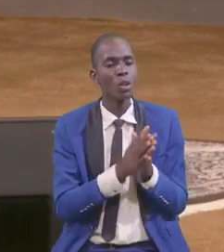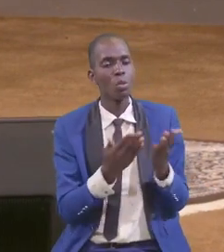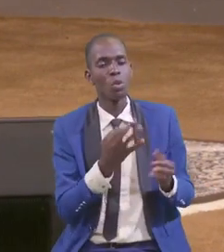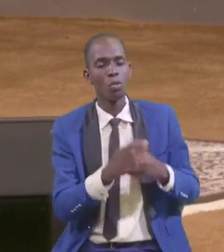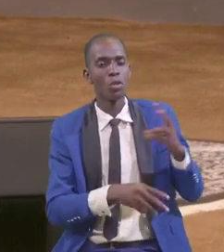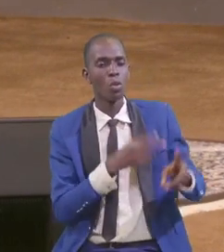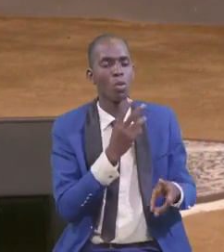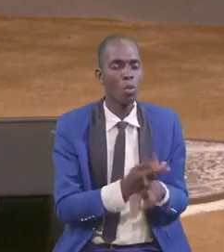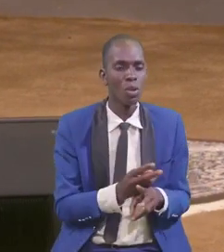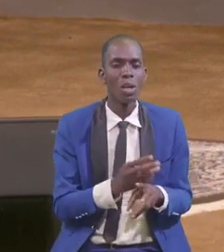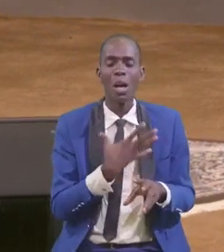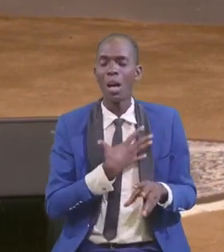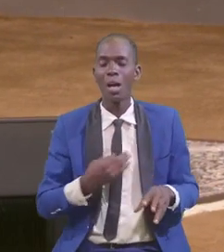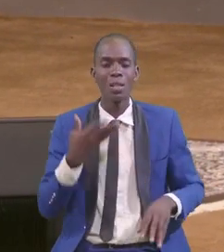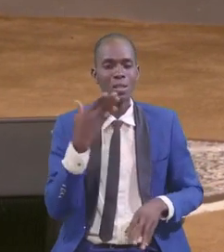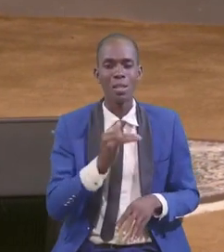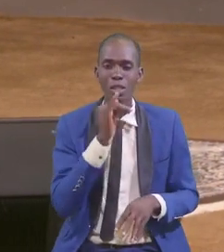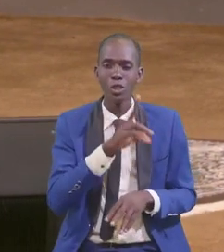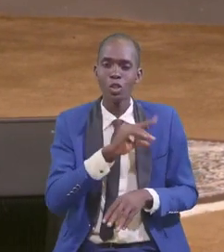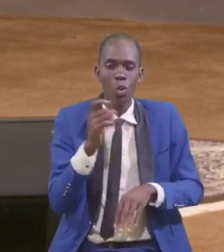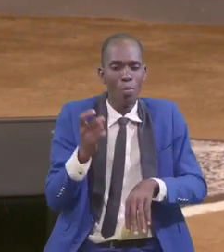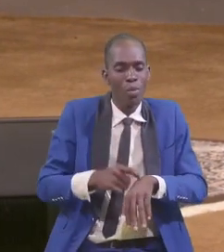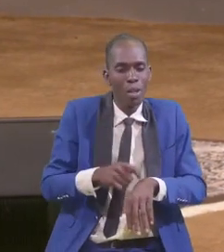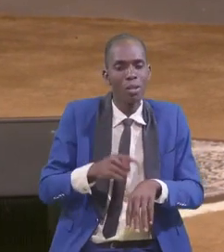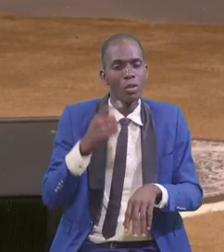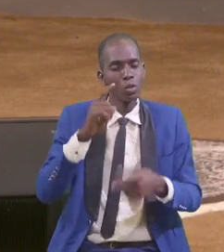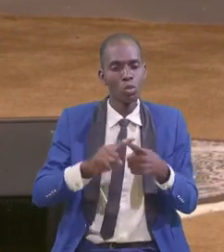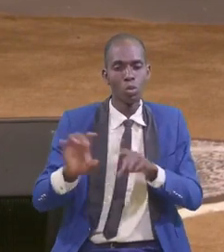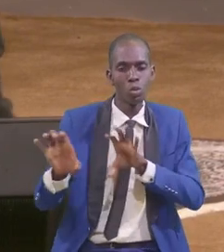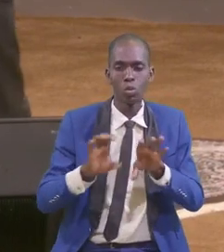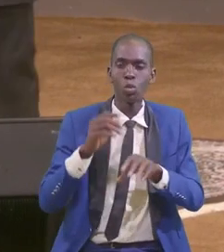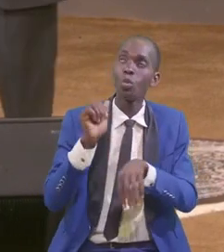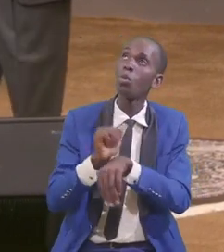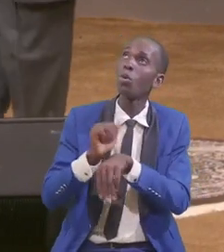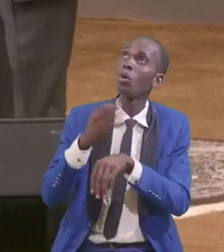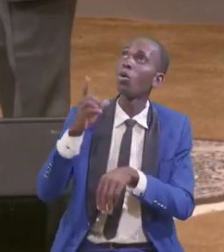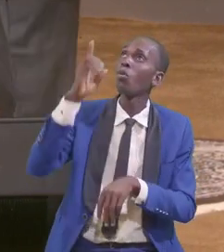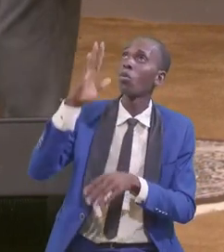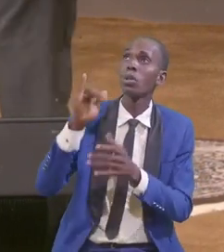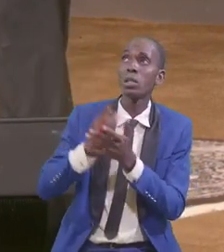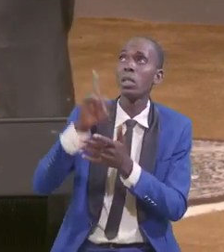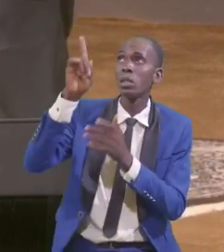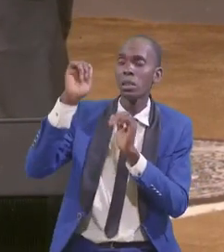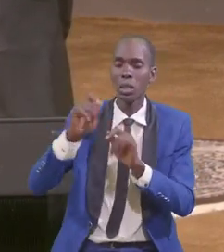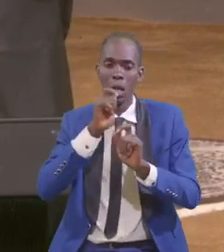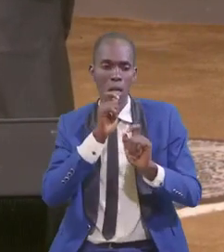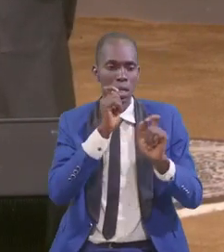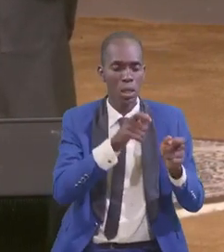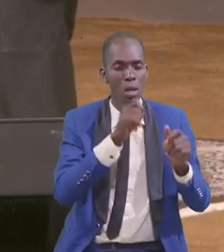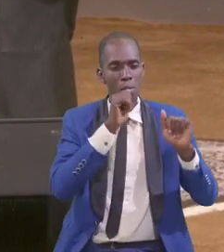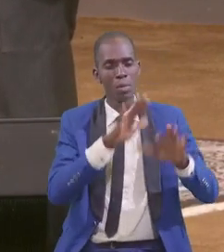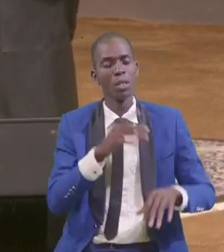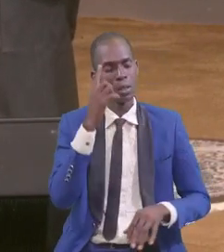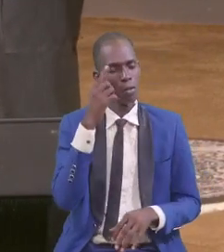the work that the Lord will reward them for in eternity. All the work they're doing is what will perish at